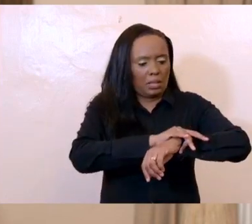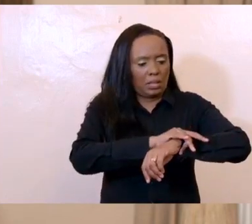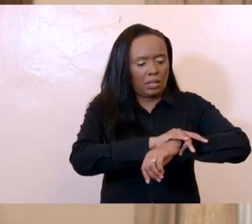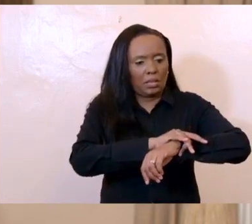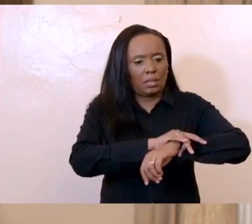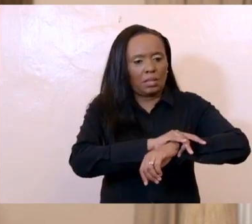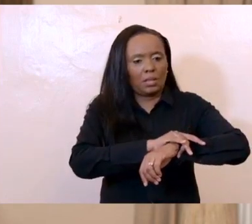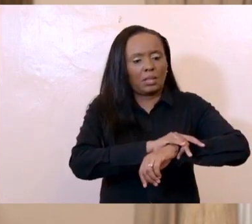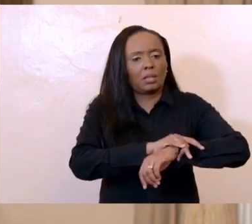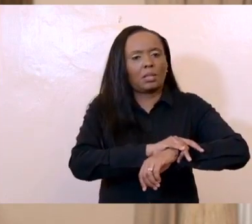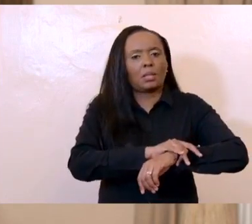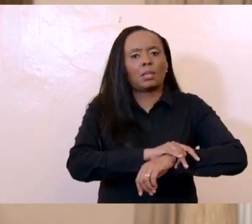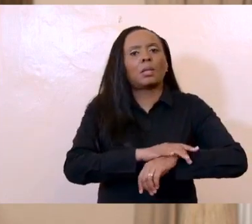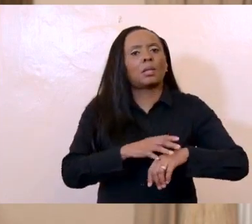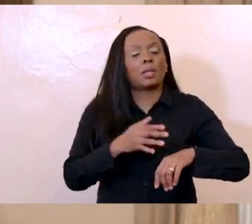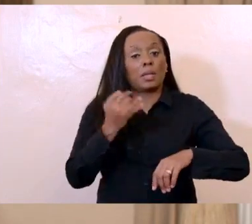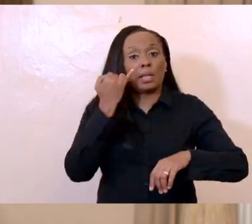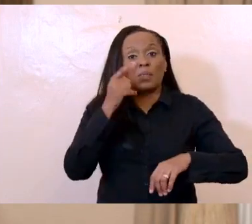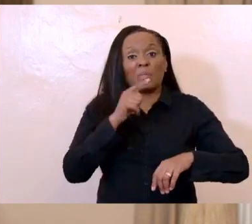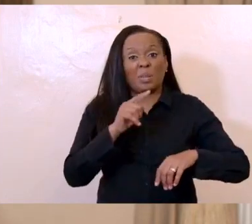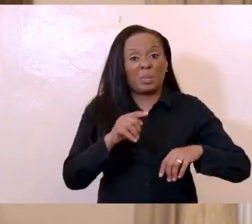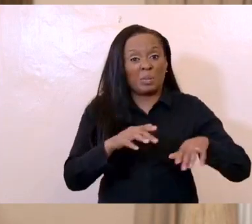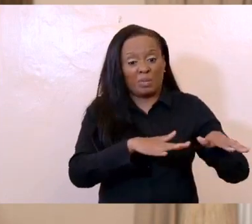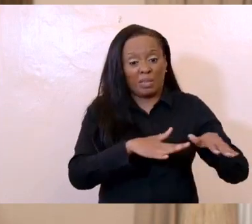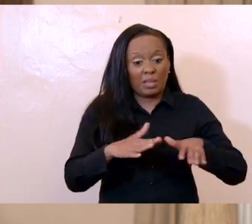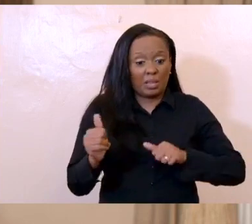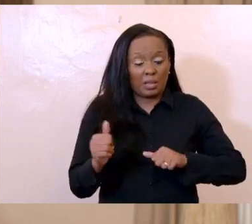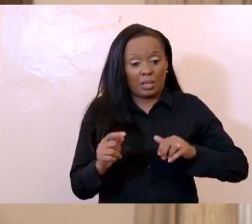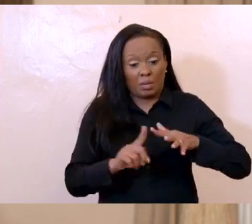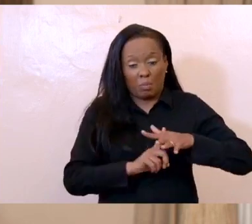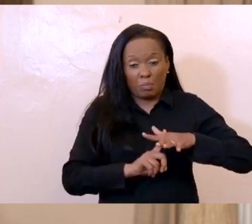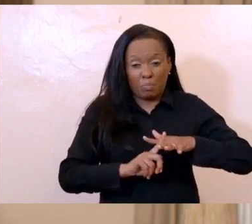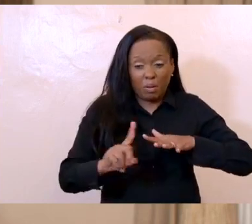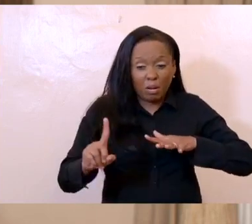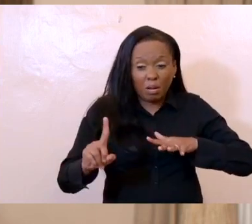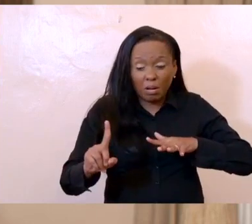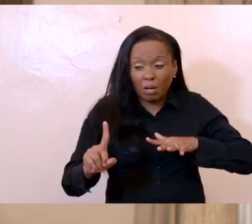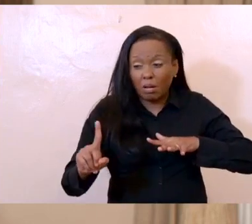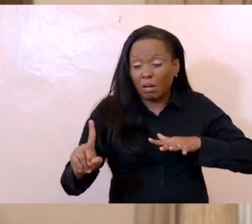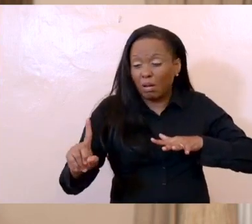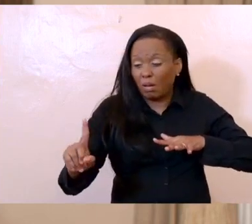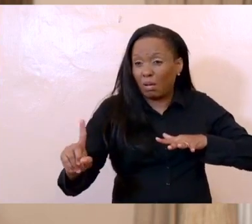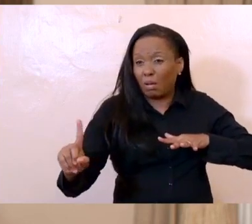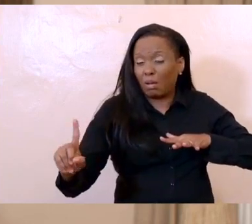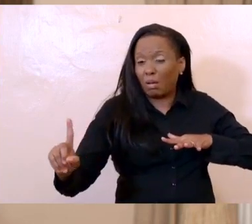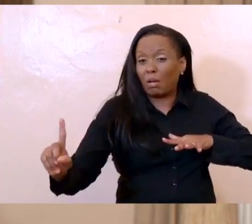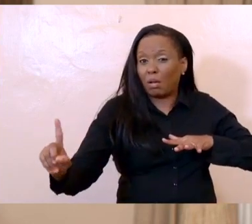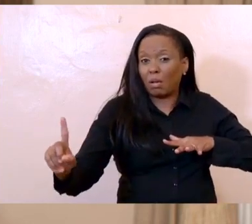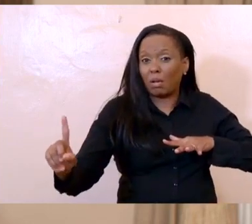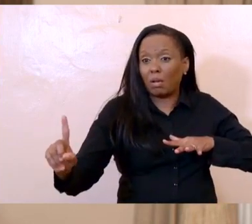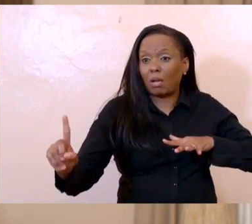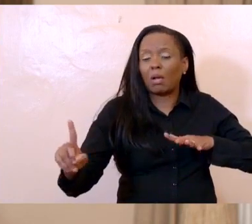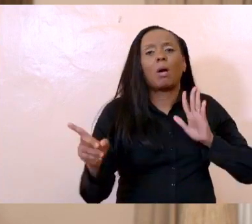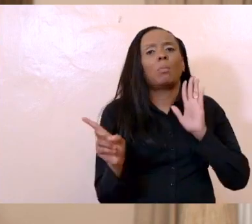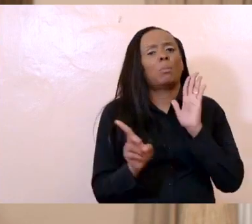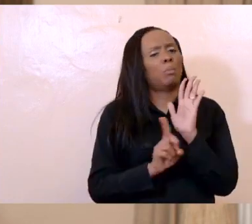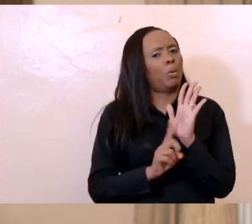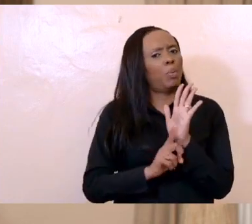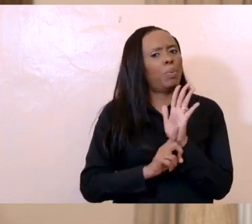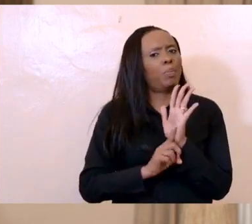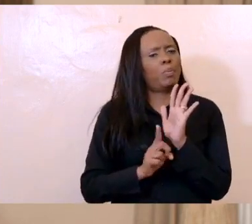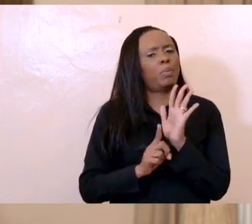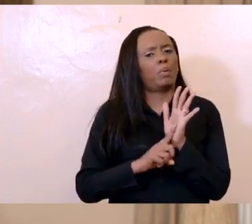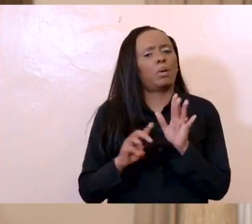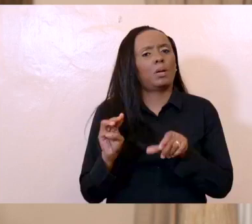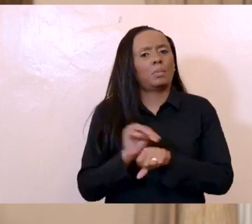tagged that once you leave the perimeters, a certain radius of that property, there's an alert that is sent to the Ministry